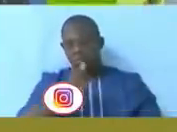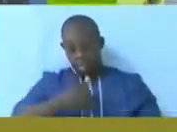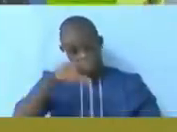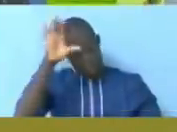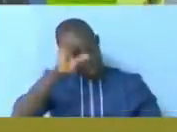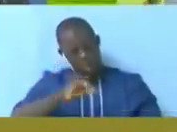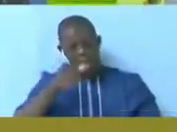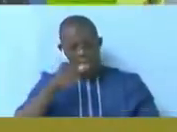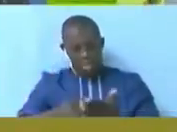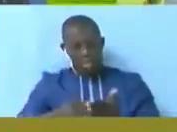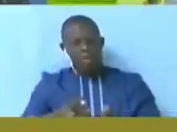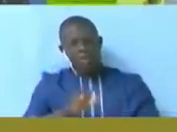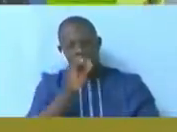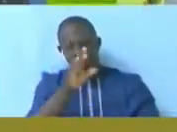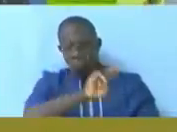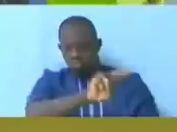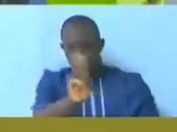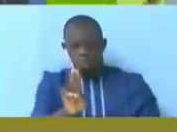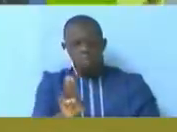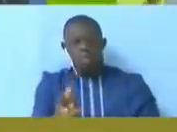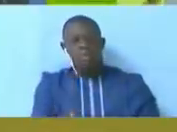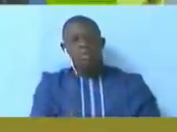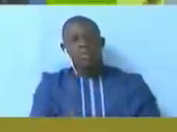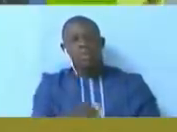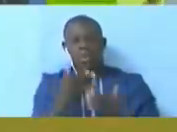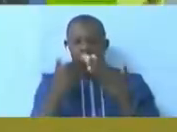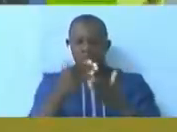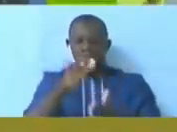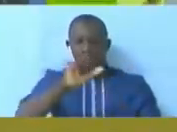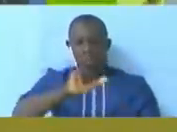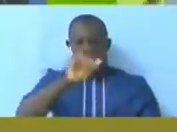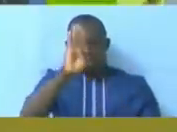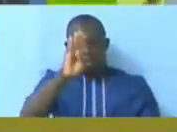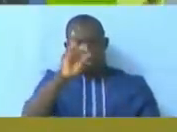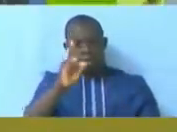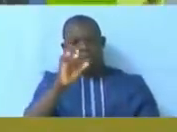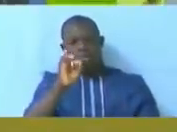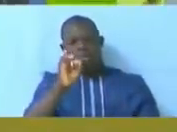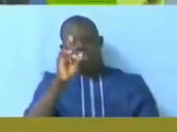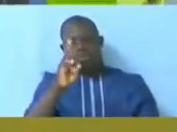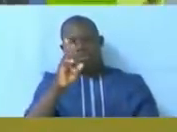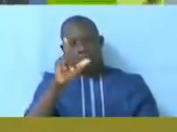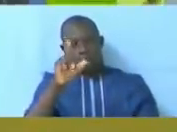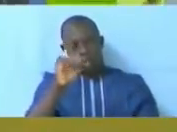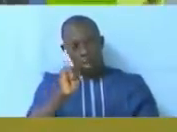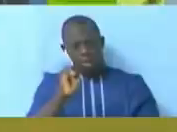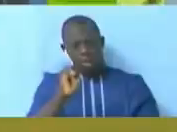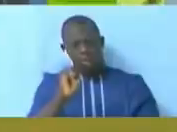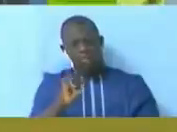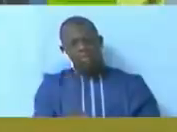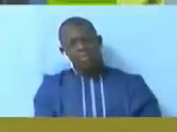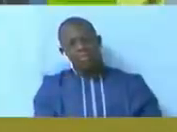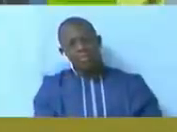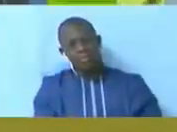no. Akaya ko ngal letter oni nga faham lagay. He said Abdoulaye. Akaya Abdoulaye. He said